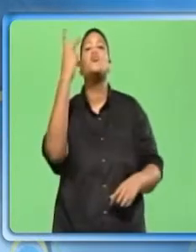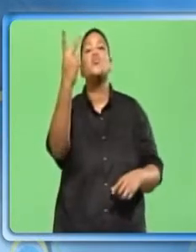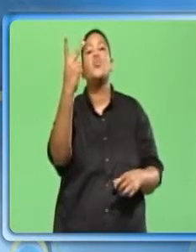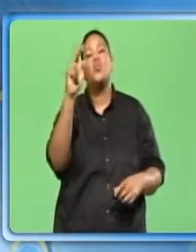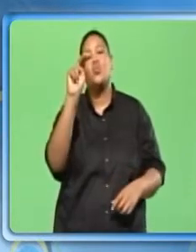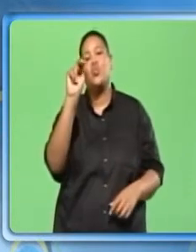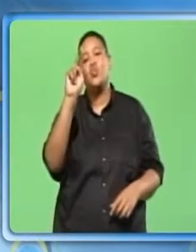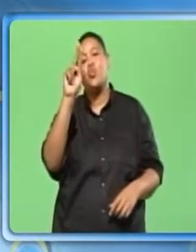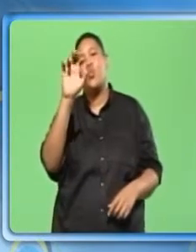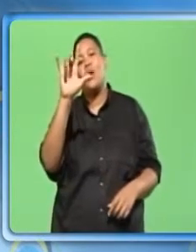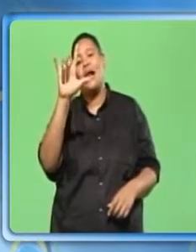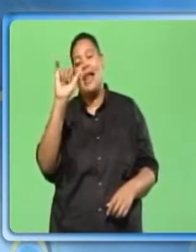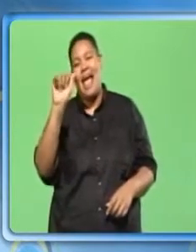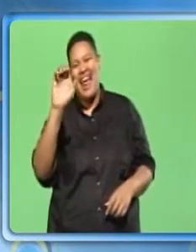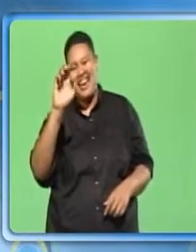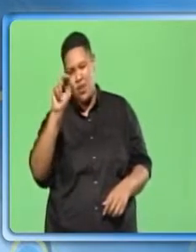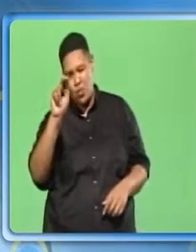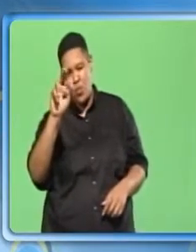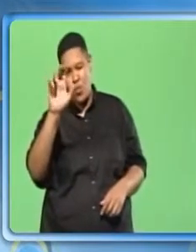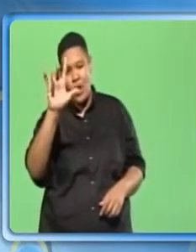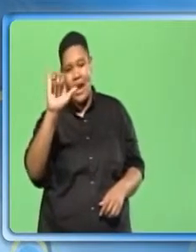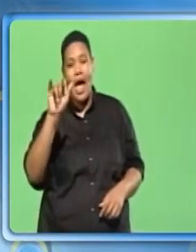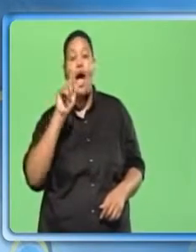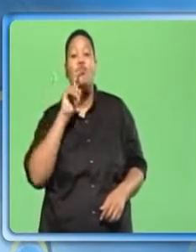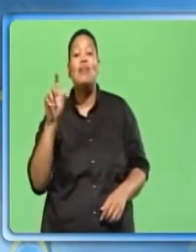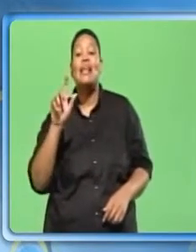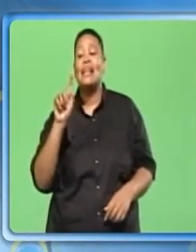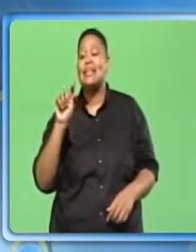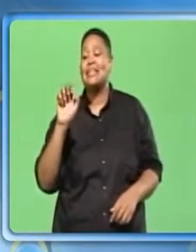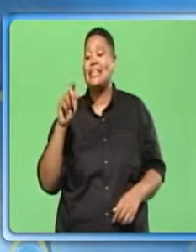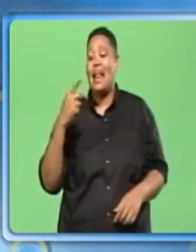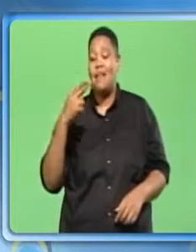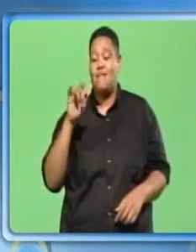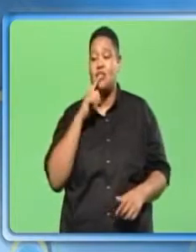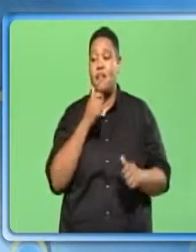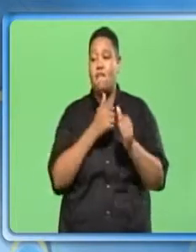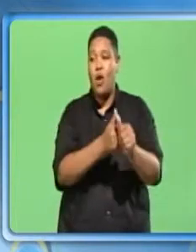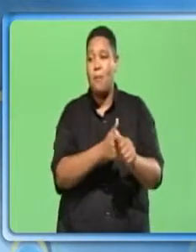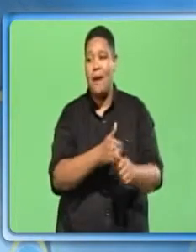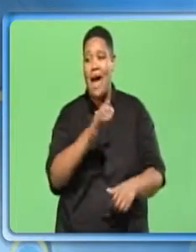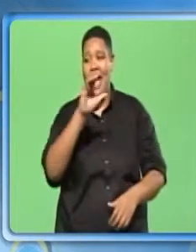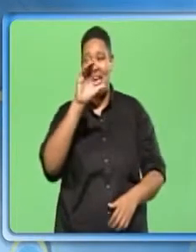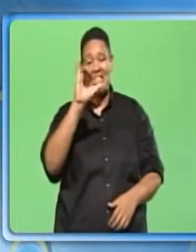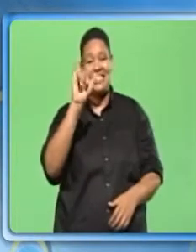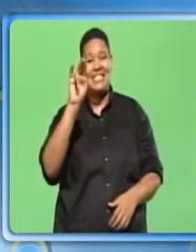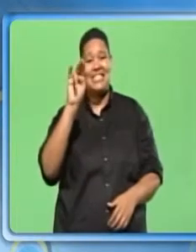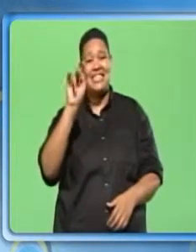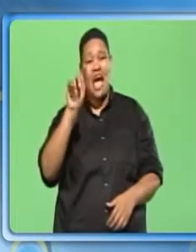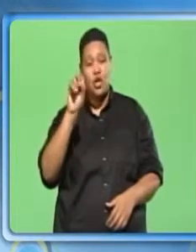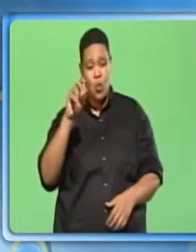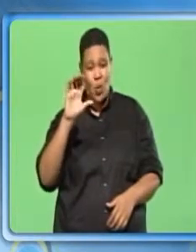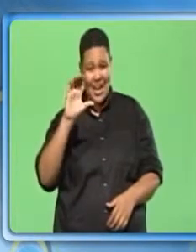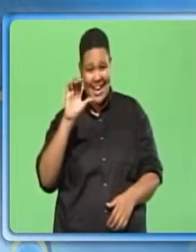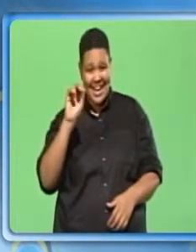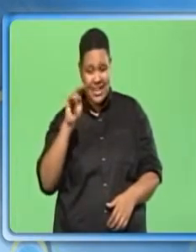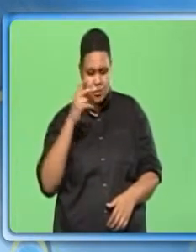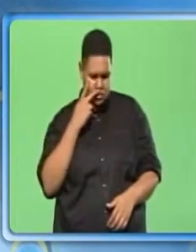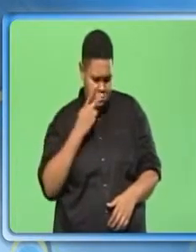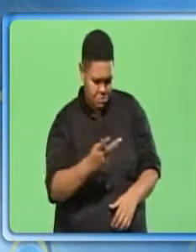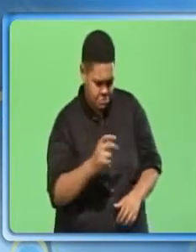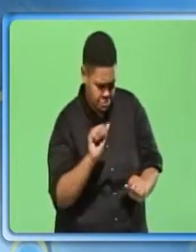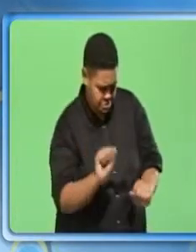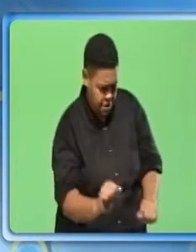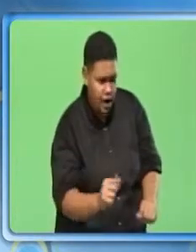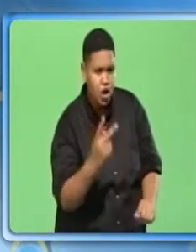nuclei. Telophase is usually followed by cytokinesis, which is the physical division of the cytoplasm